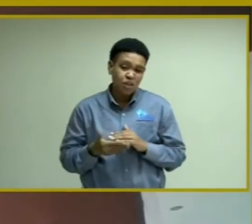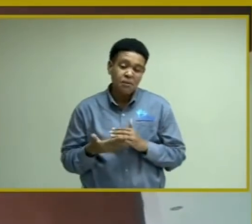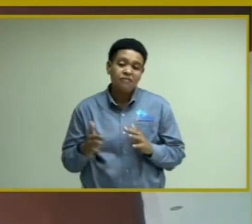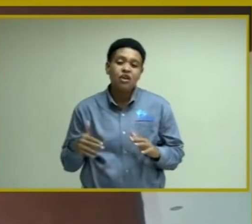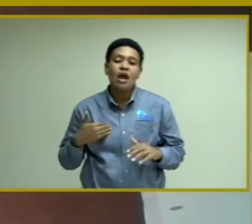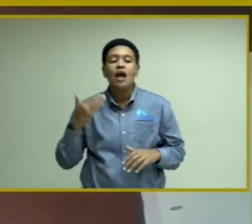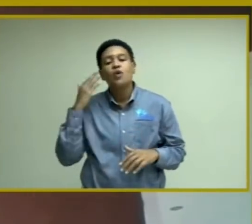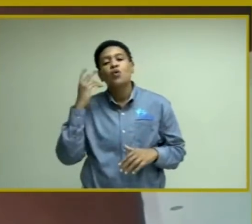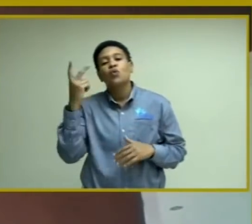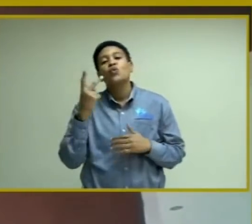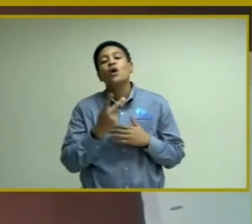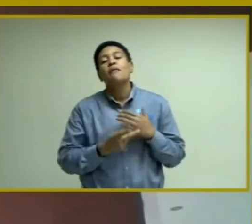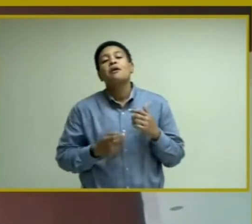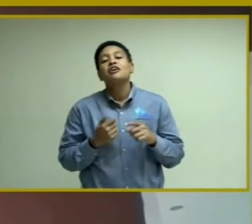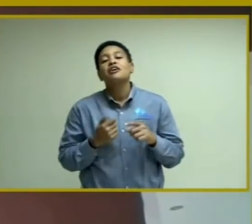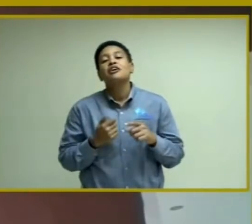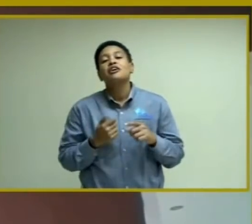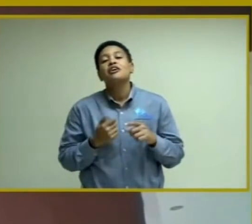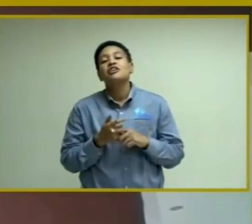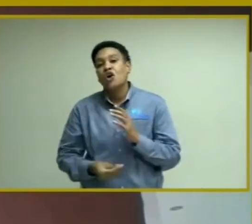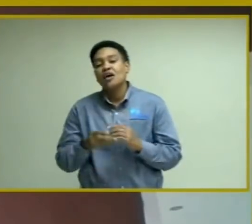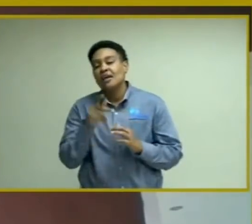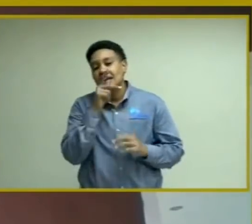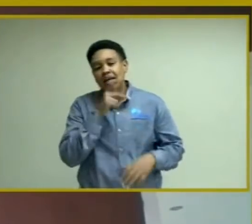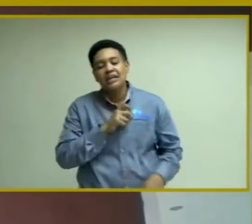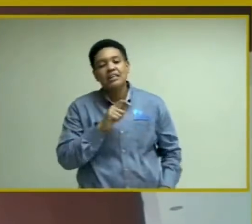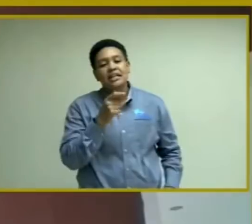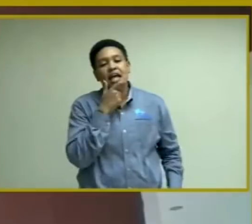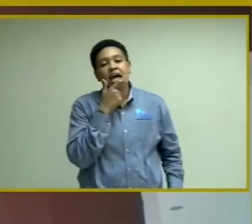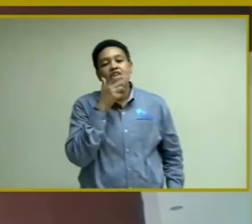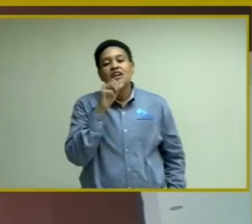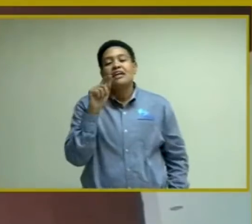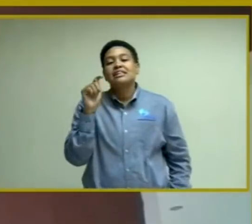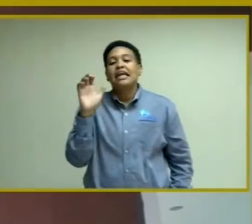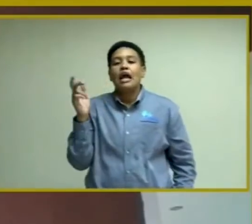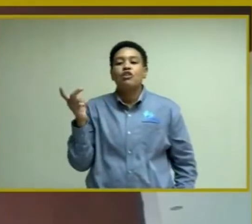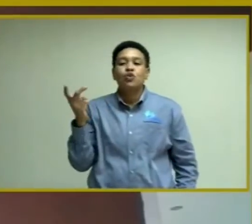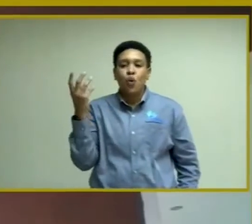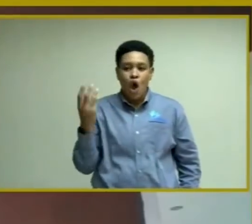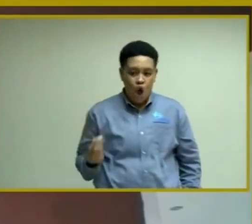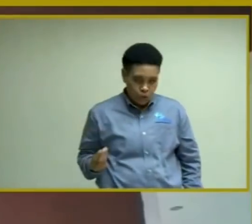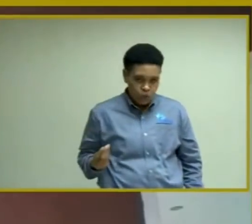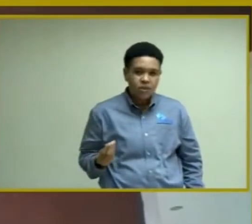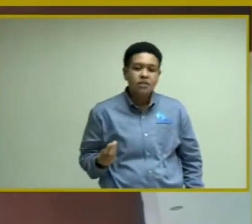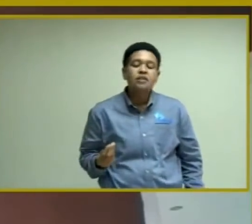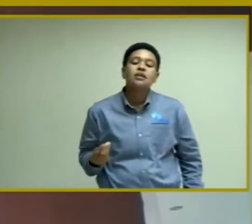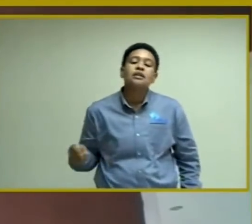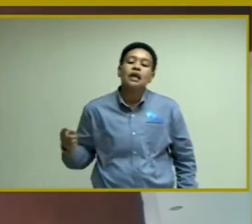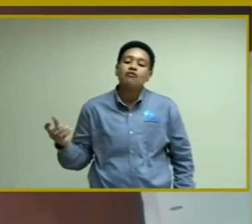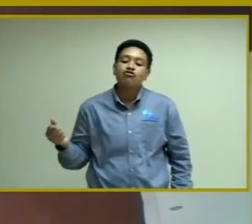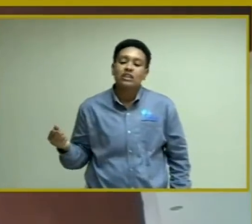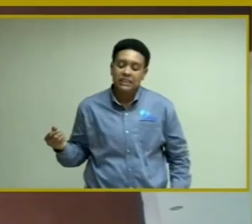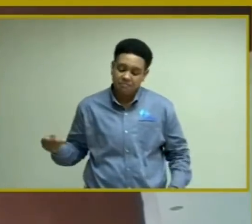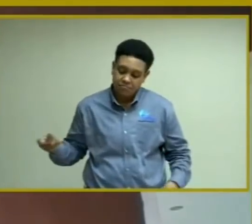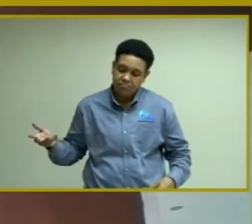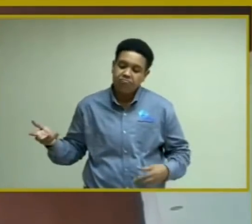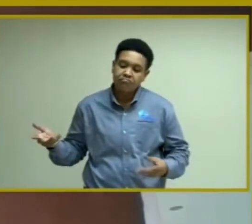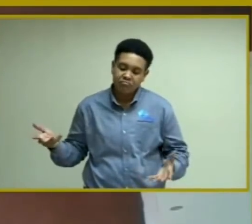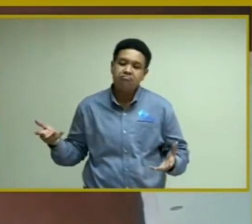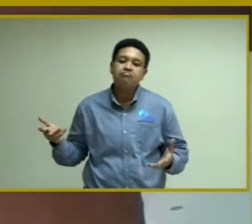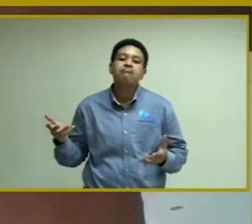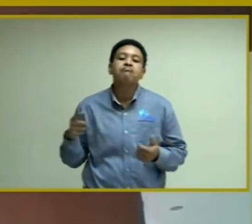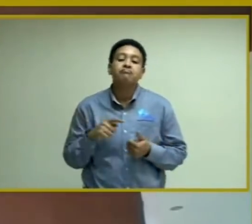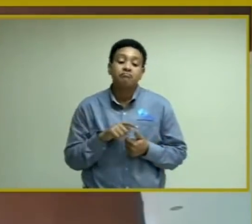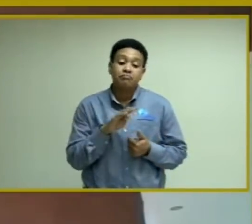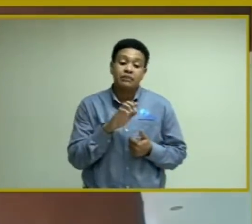2 parishes were out, just Kingston and St. Andrew and St. Catherine, and they have received doses